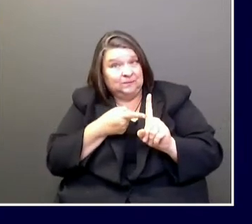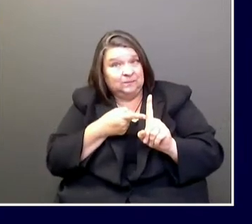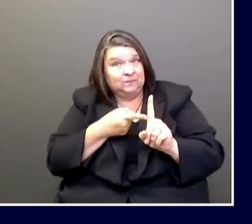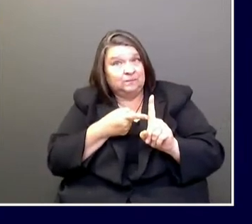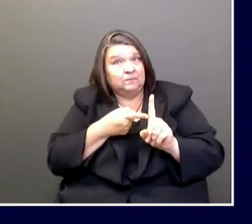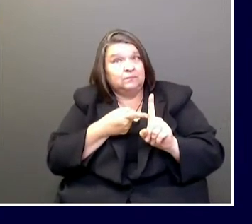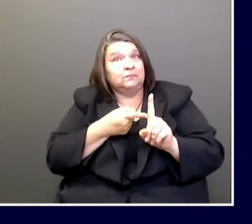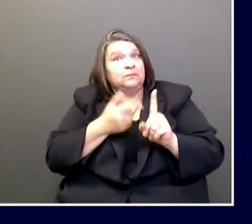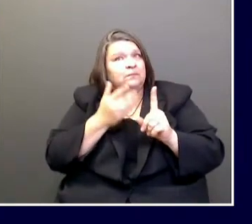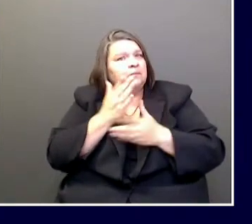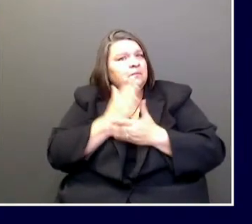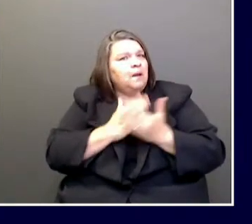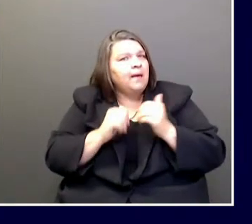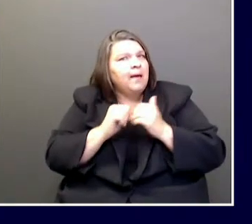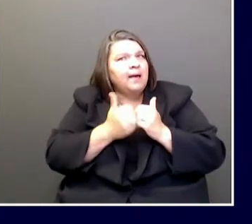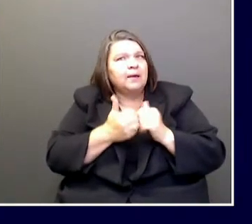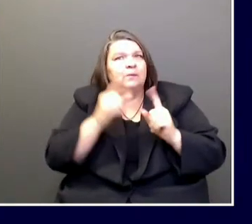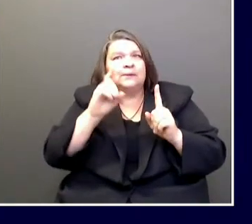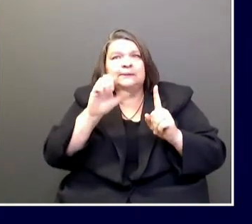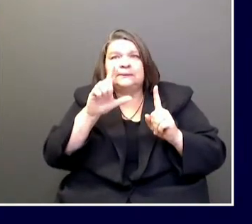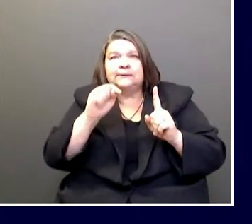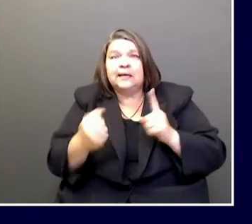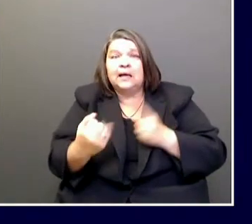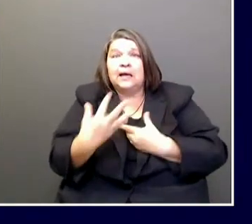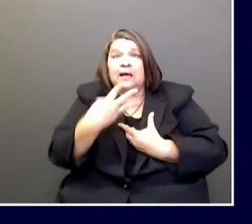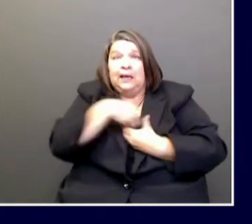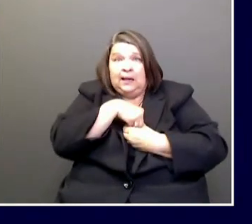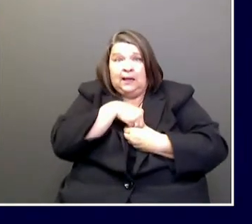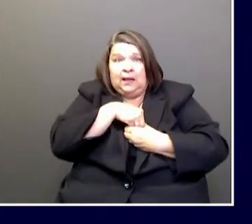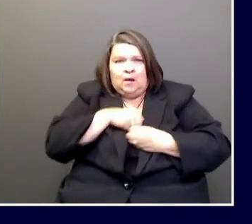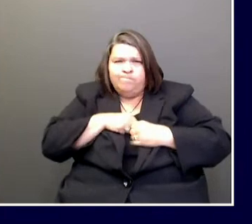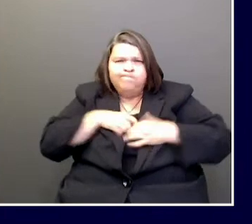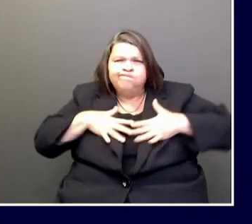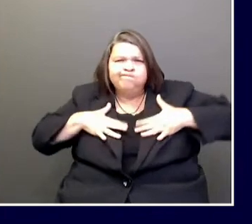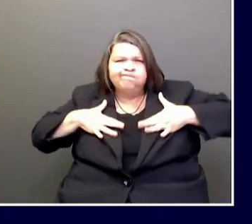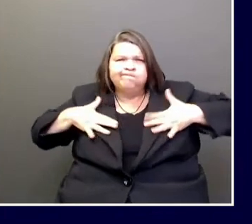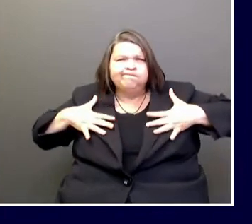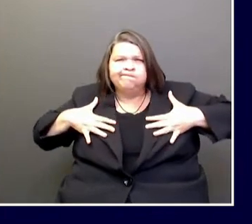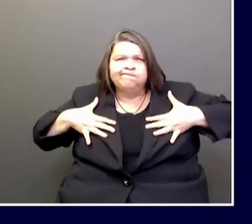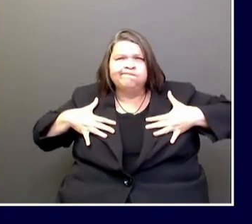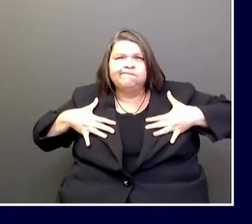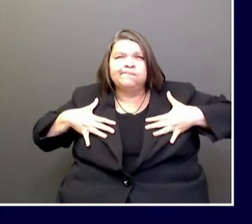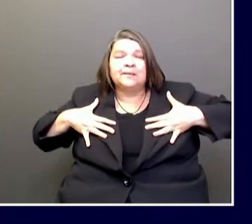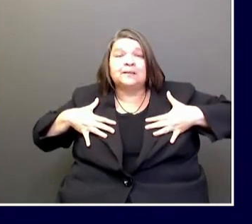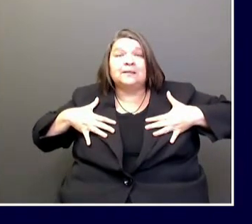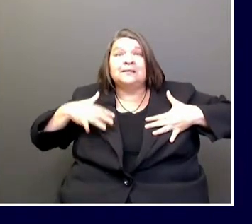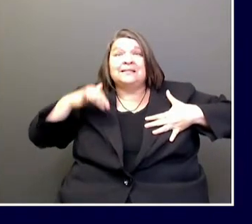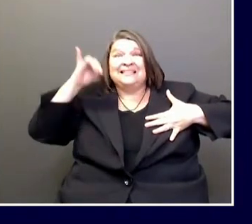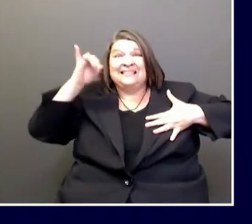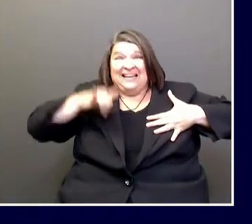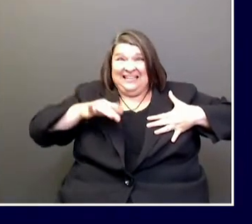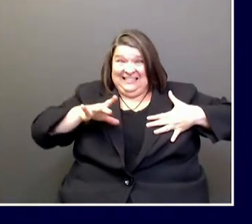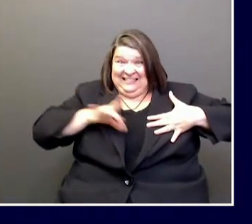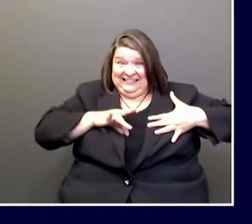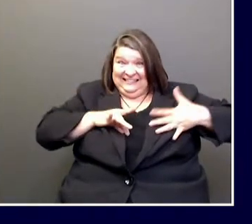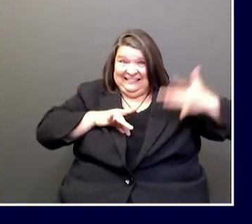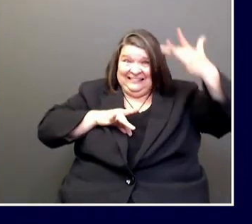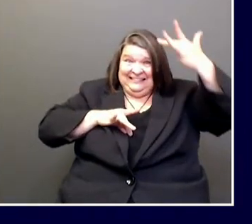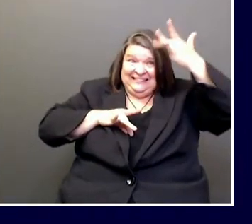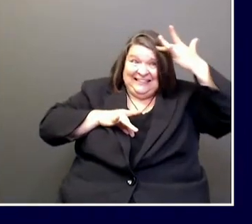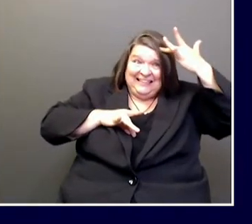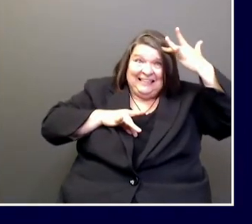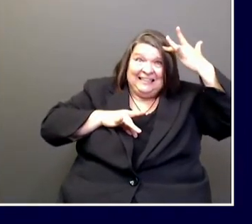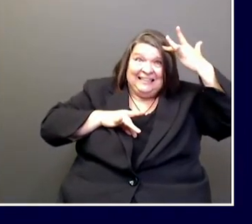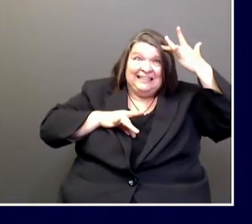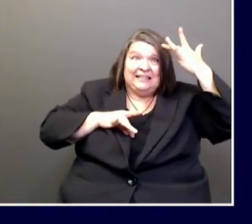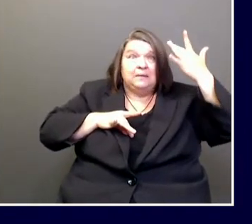ultimately makes them sick or not, that's a good question. And the extent to which that virus reproducing in their body could get